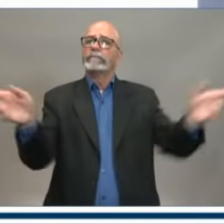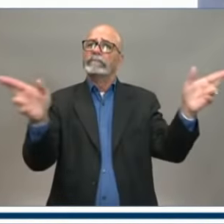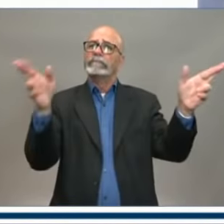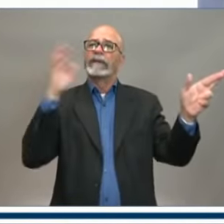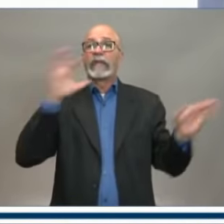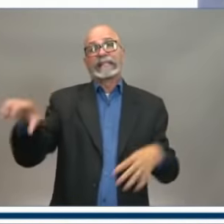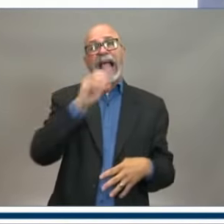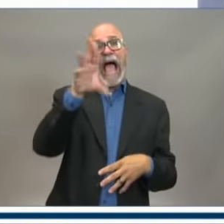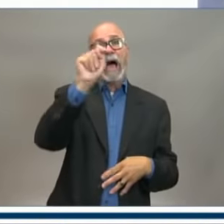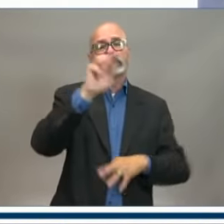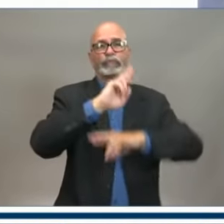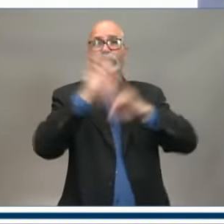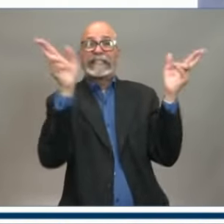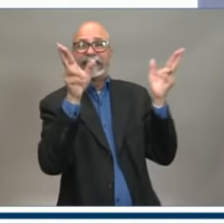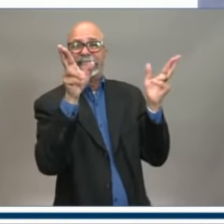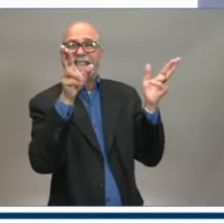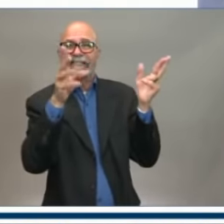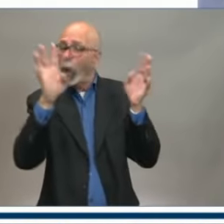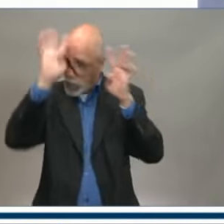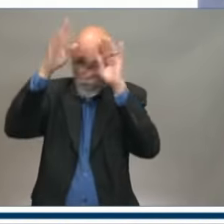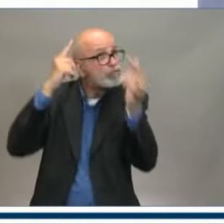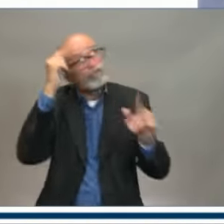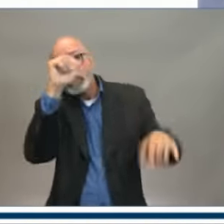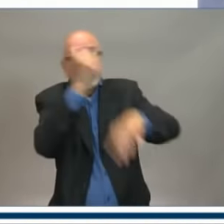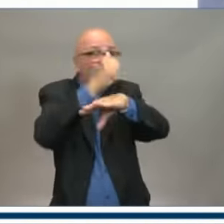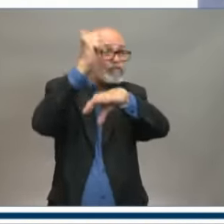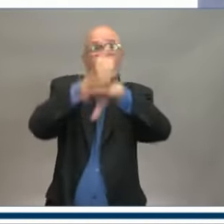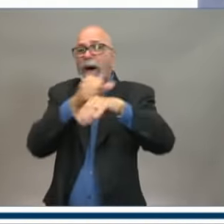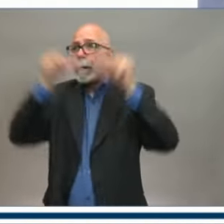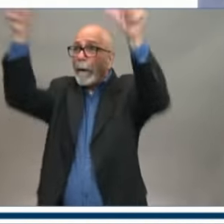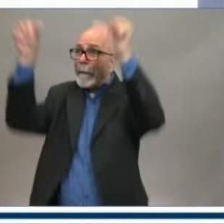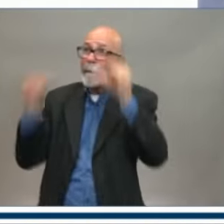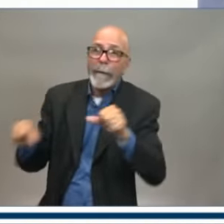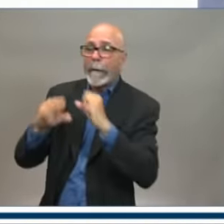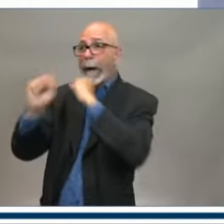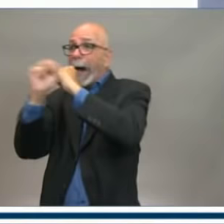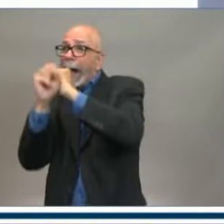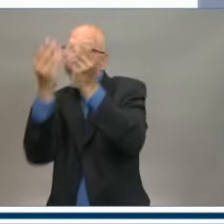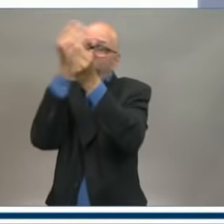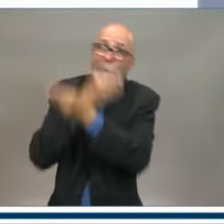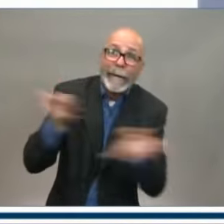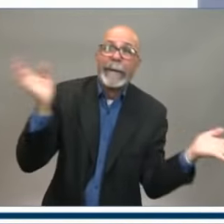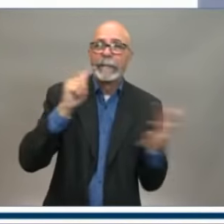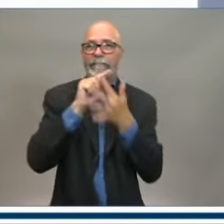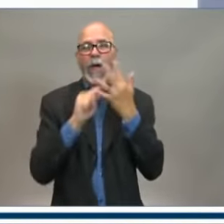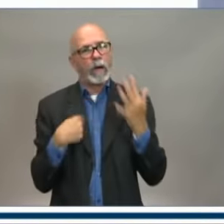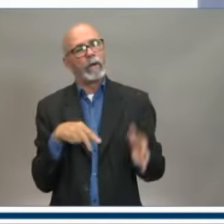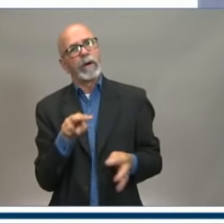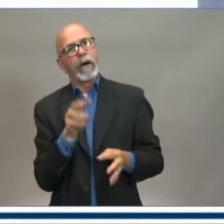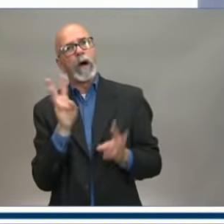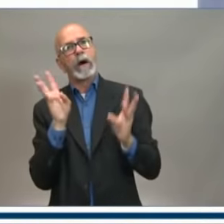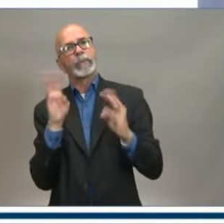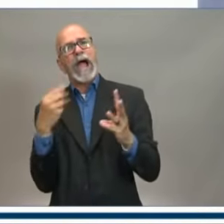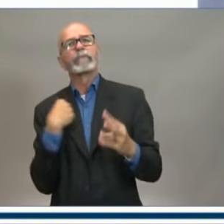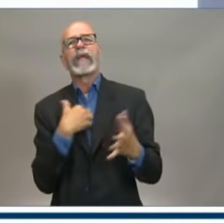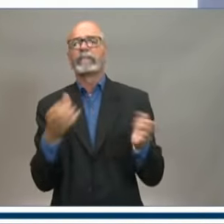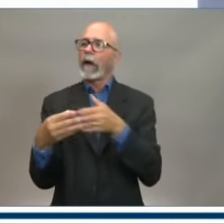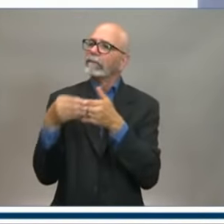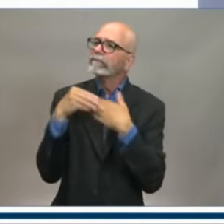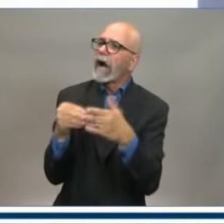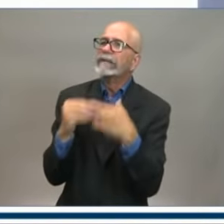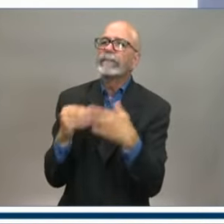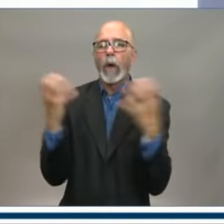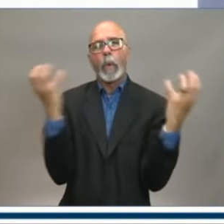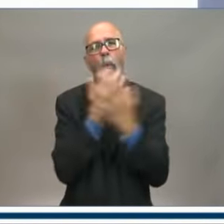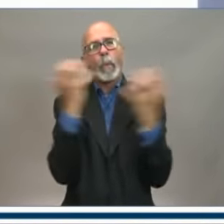that forced us as a government to adapt with you. That's why we changed our rules to give you the flexibility to deliver alcohol during the